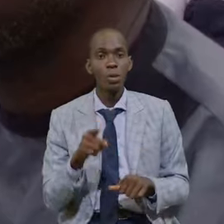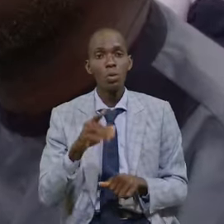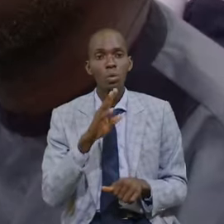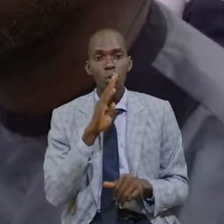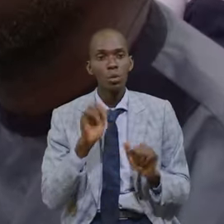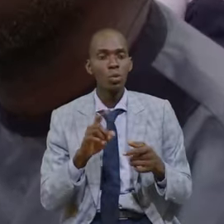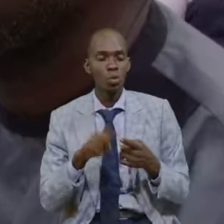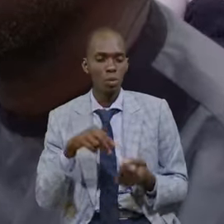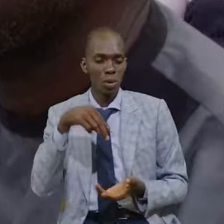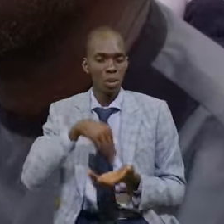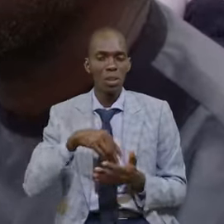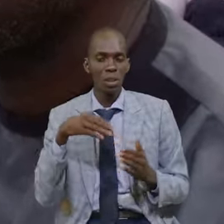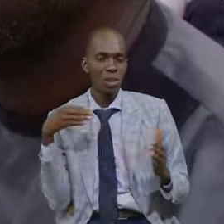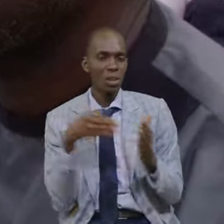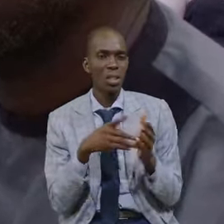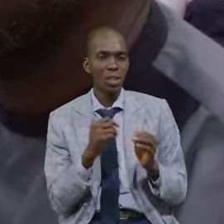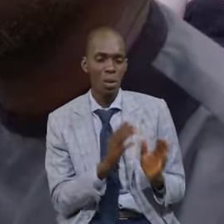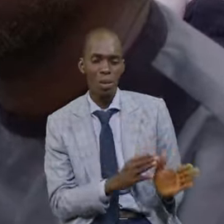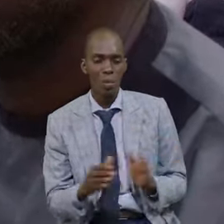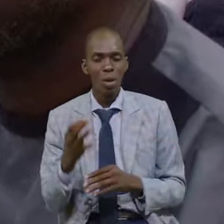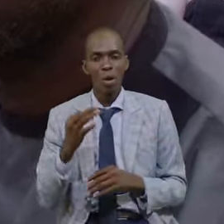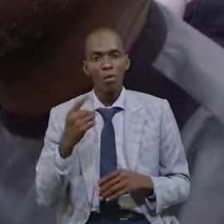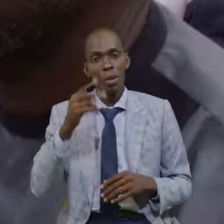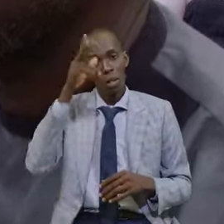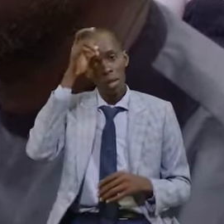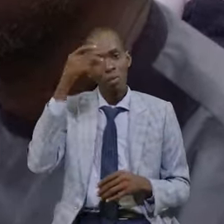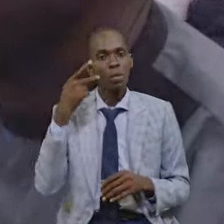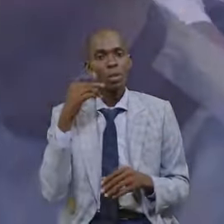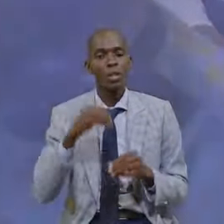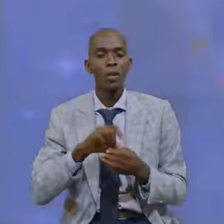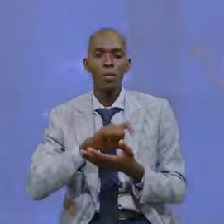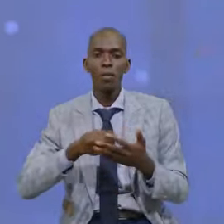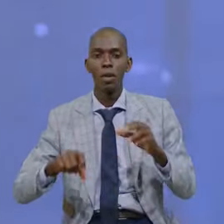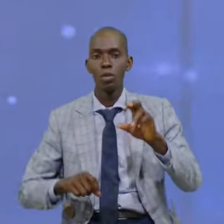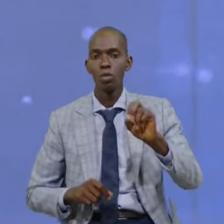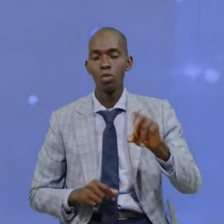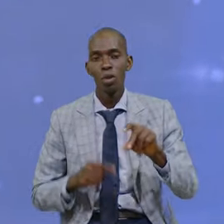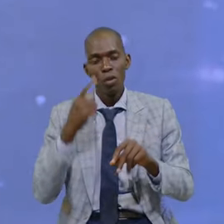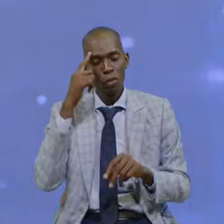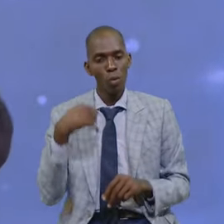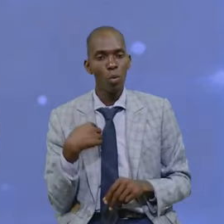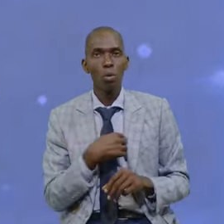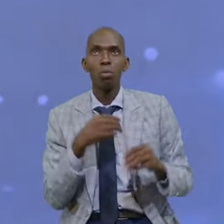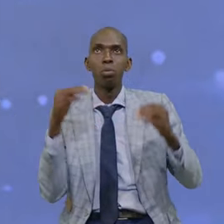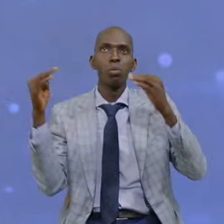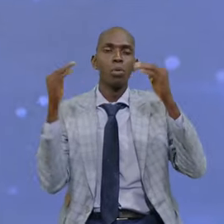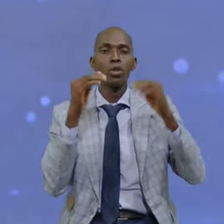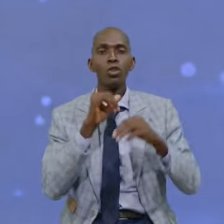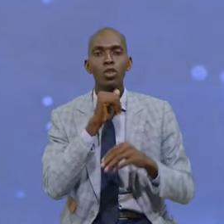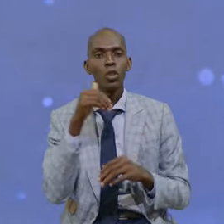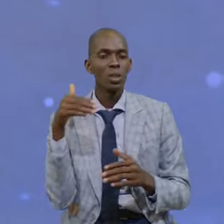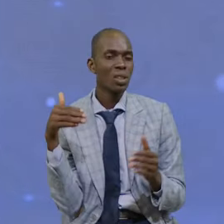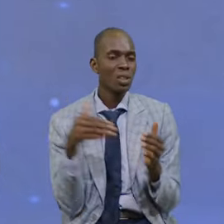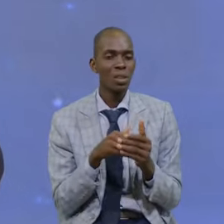wiles of the devil. Look at verse 12. In verse 12, for we wrestle not against